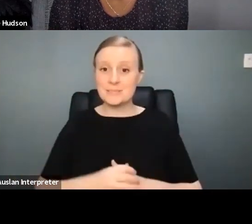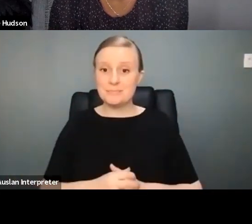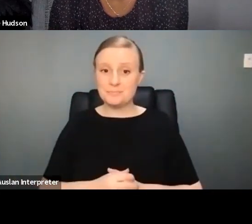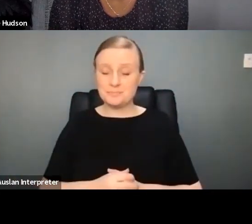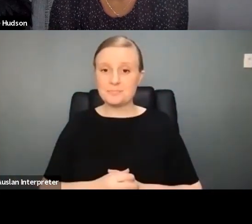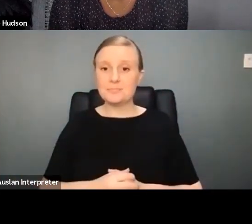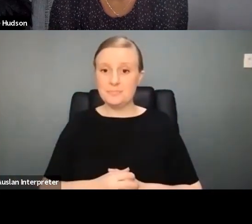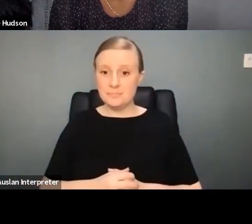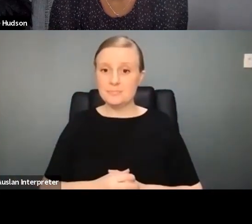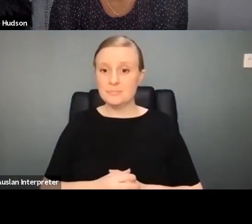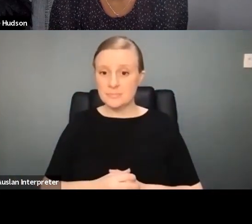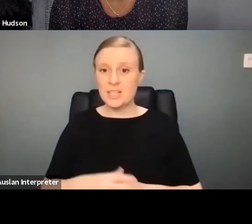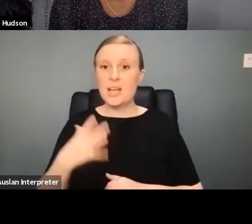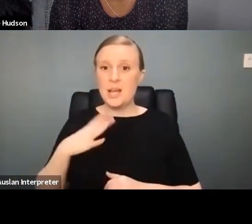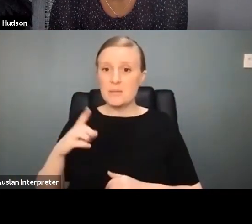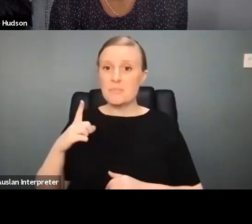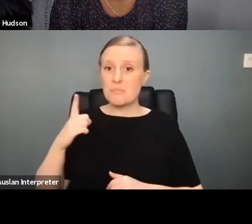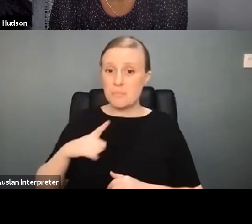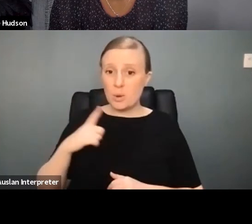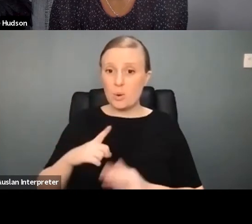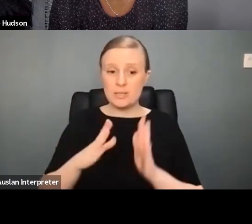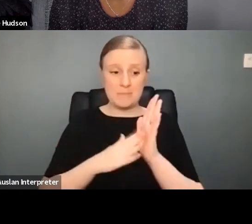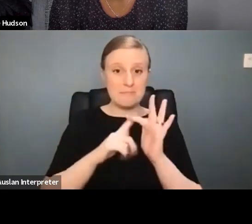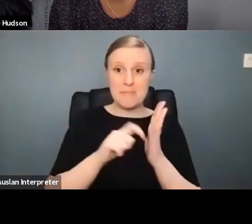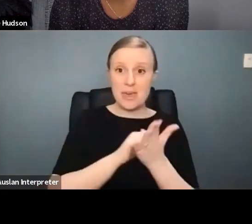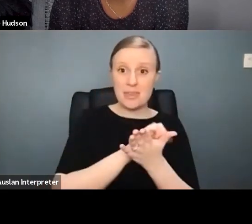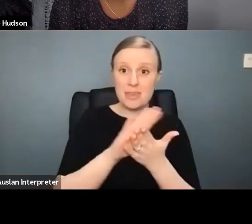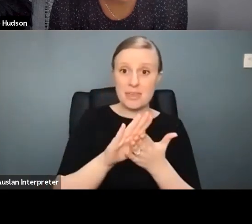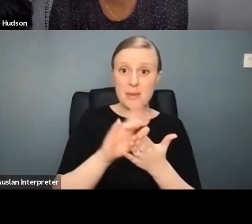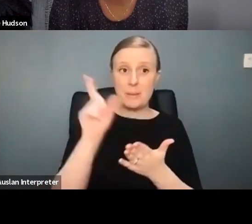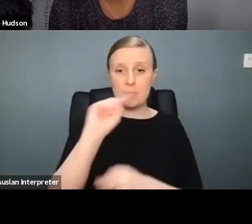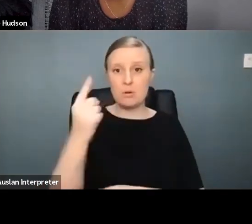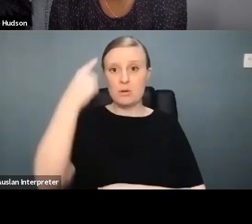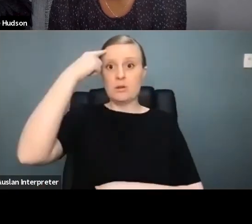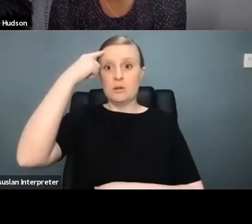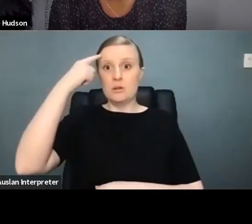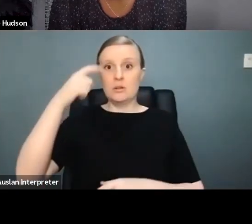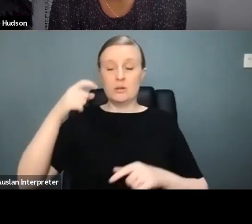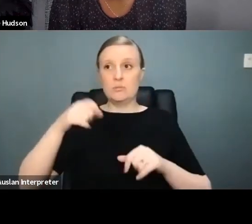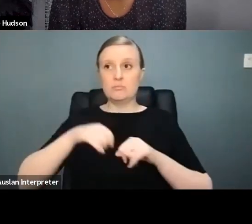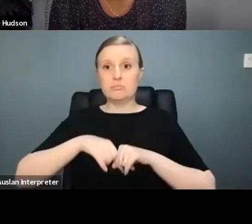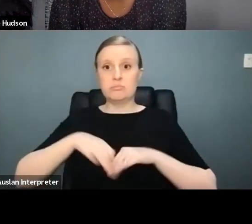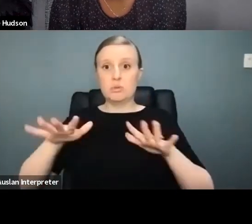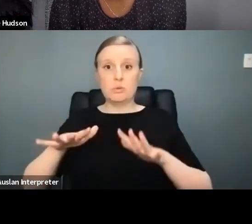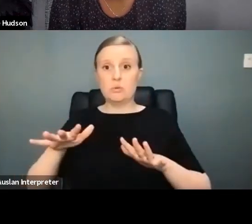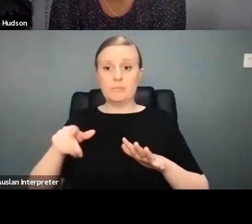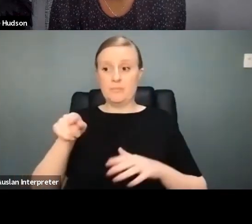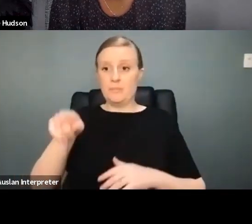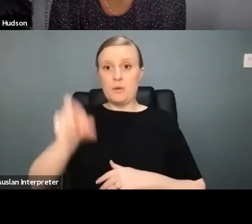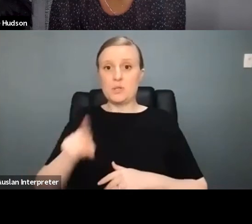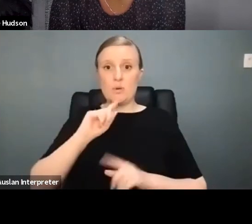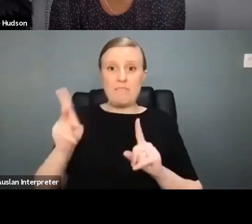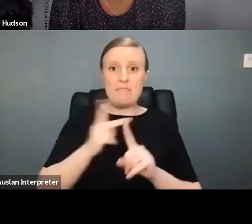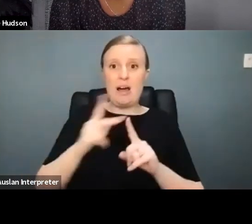was quite widely promoted around methamphetamine, it really undermined the confidence of people working even in the AOD sector,